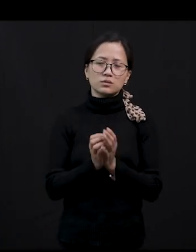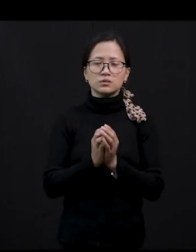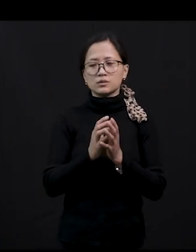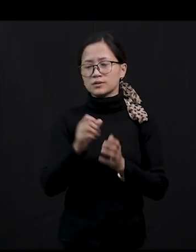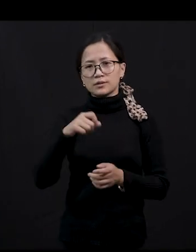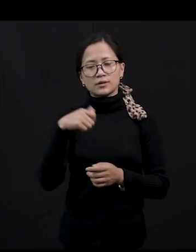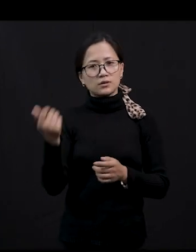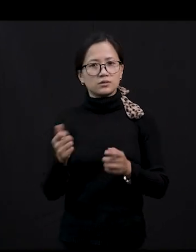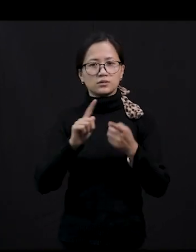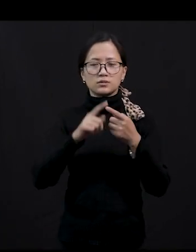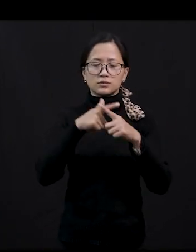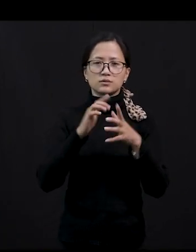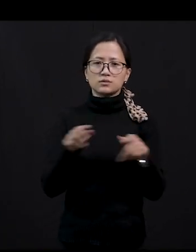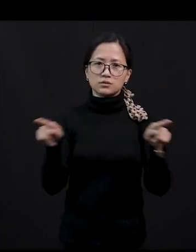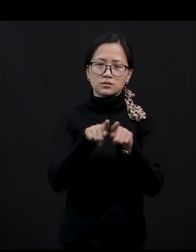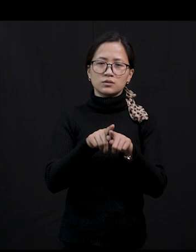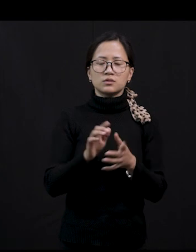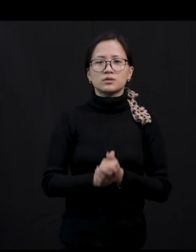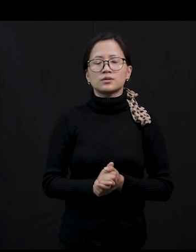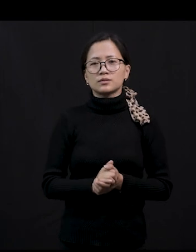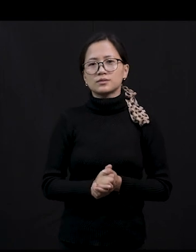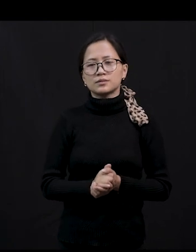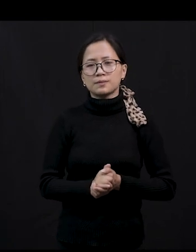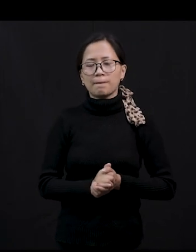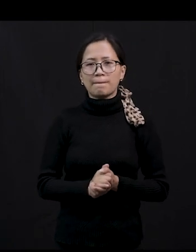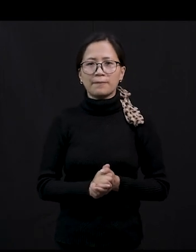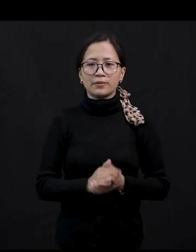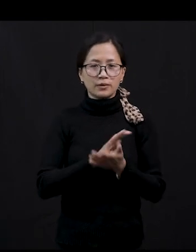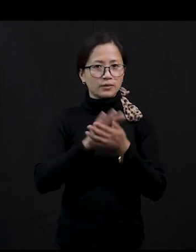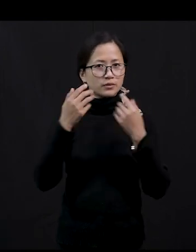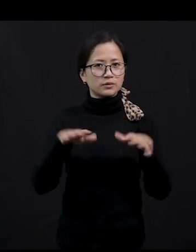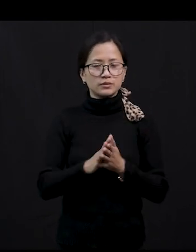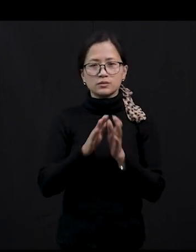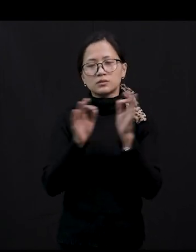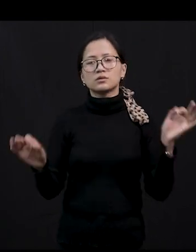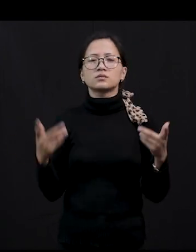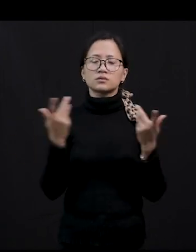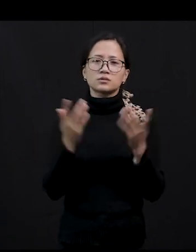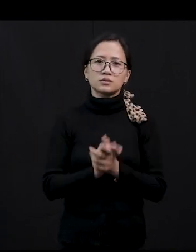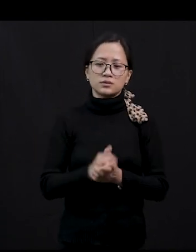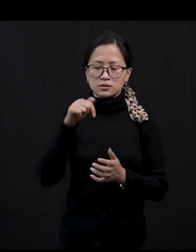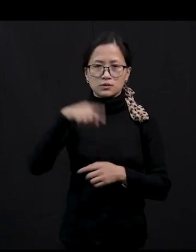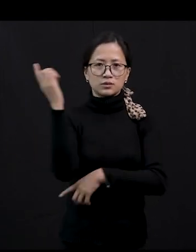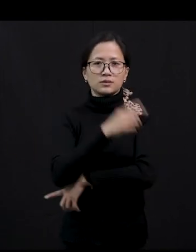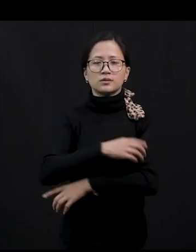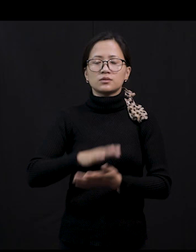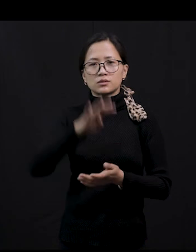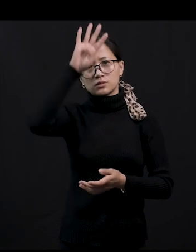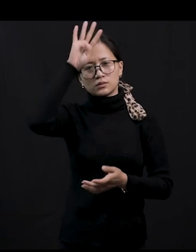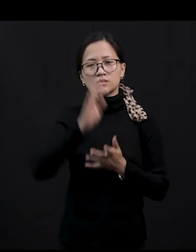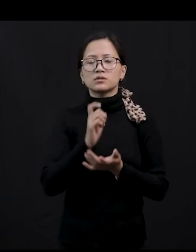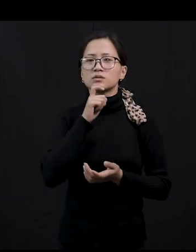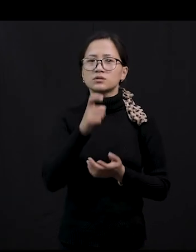many other exercises with the same verb forms. So we come to the end of the story. What we did today was that there is a king